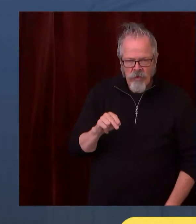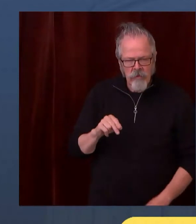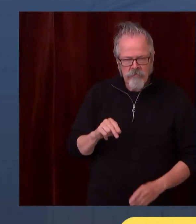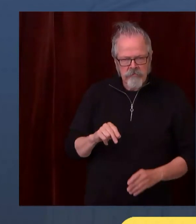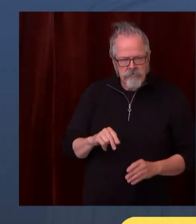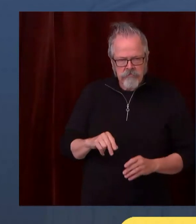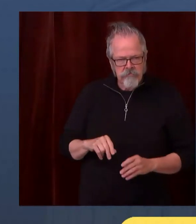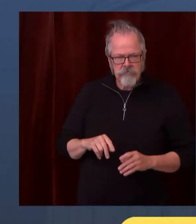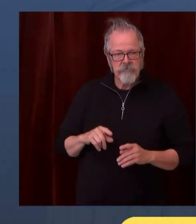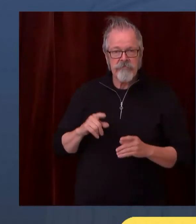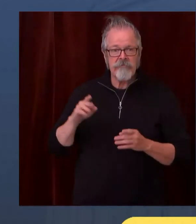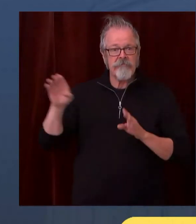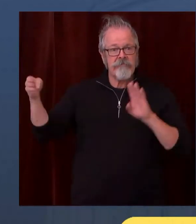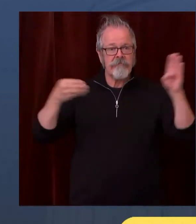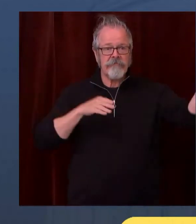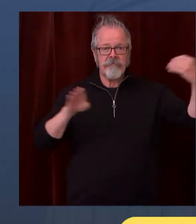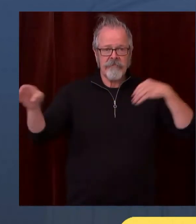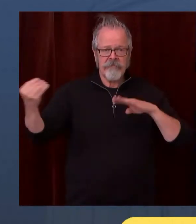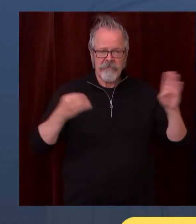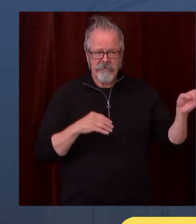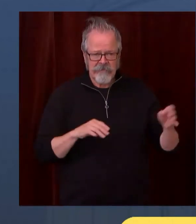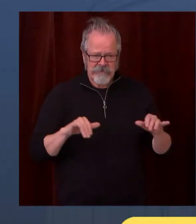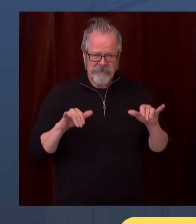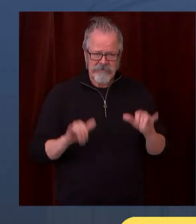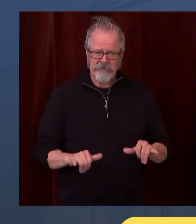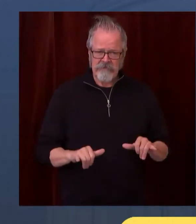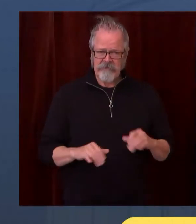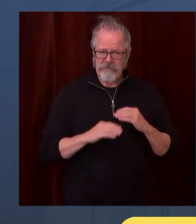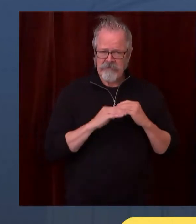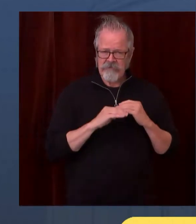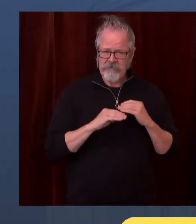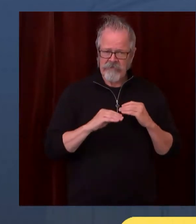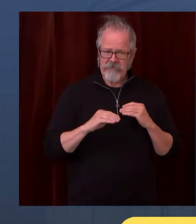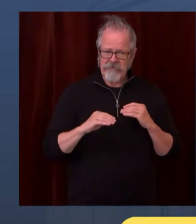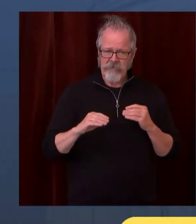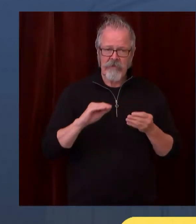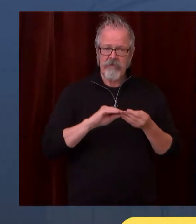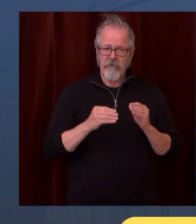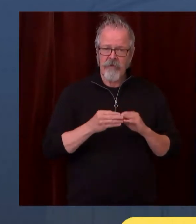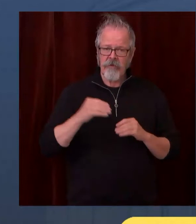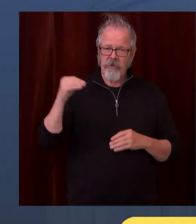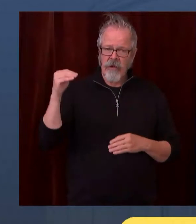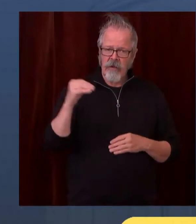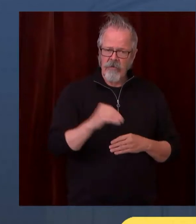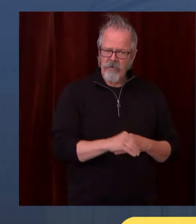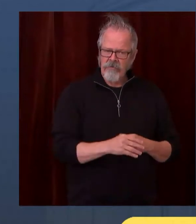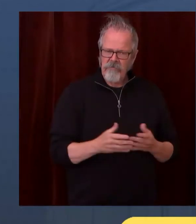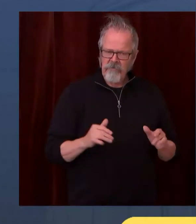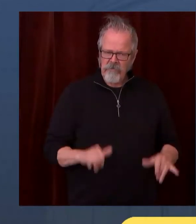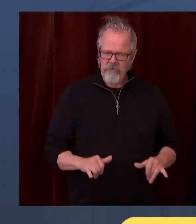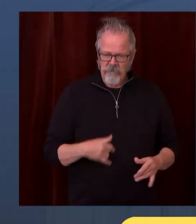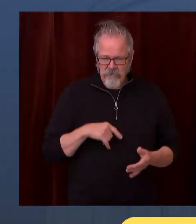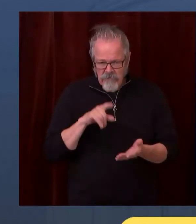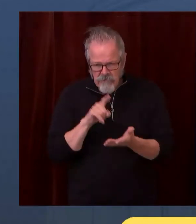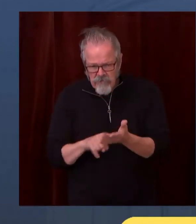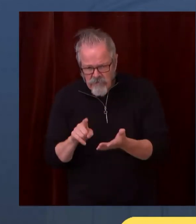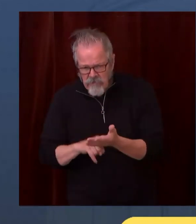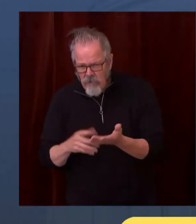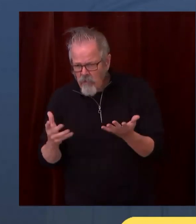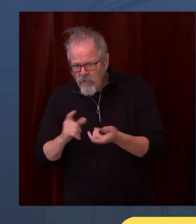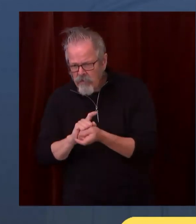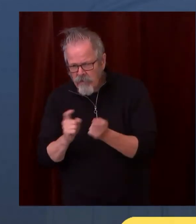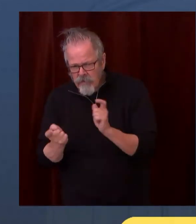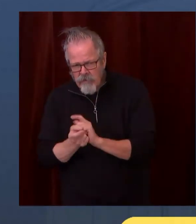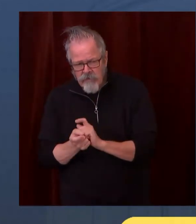mobility appears not to have been the reason for this decrease, and the only thing that's really changed is this masking initiative and